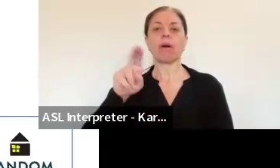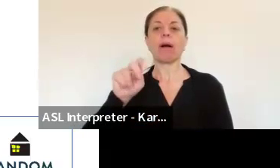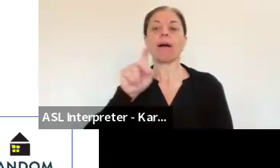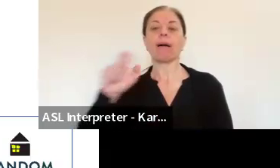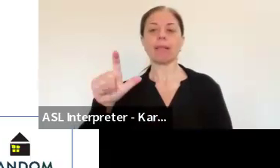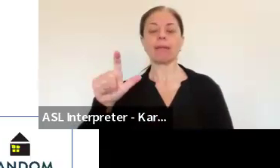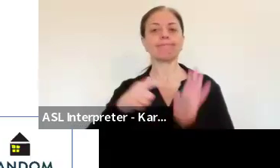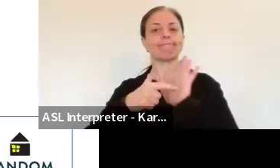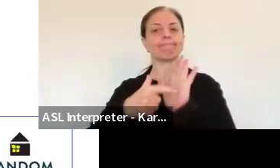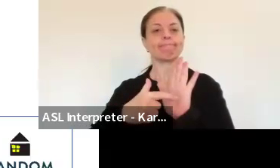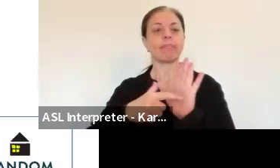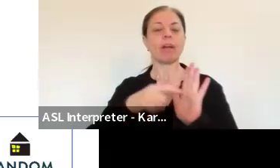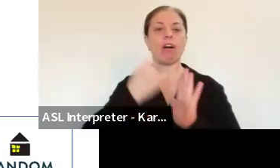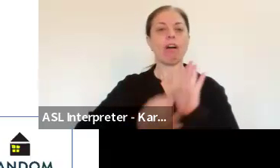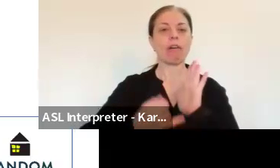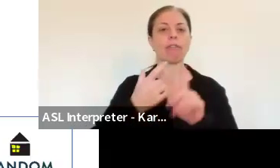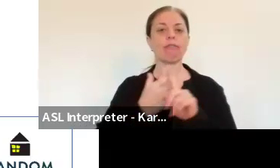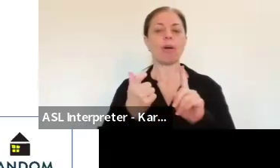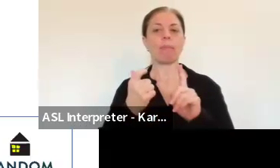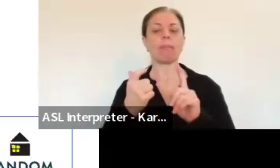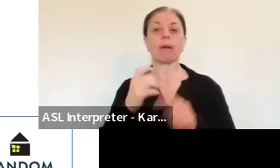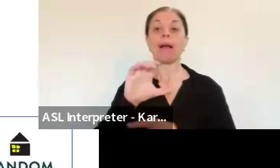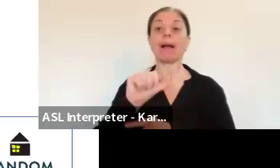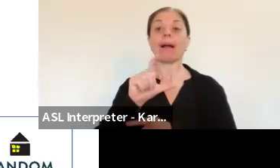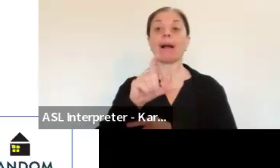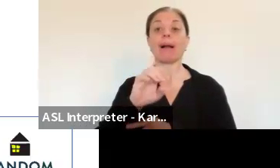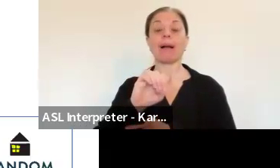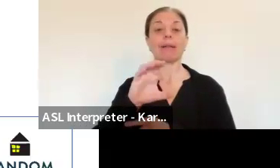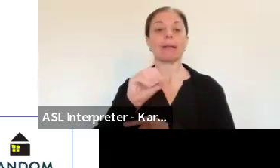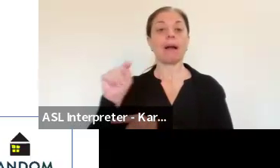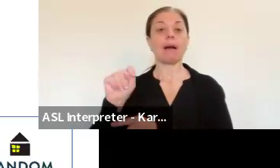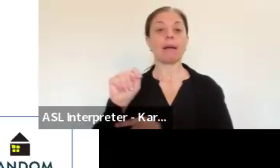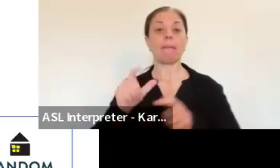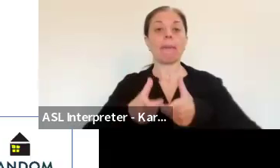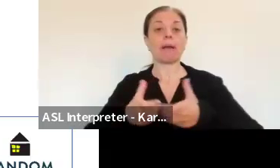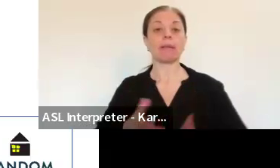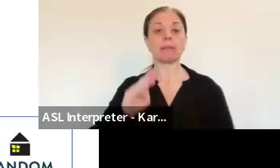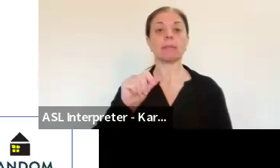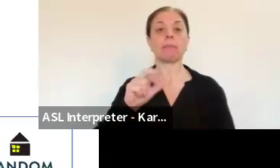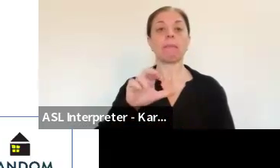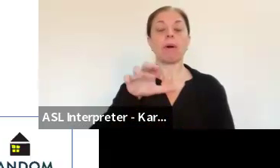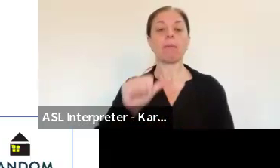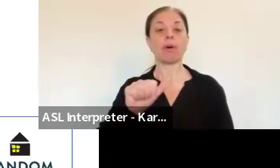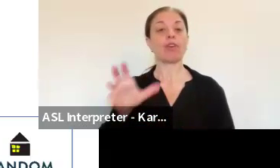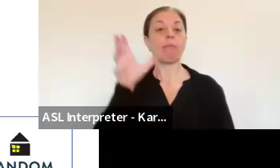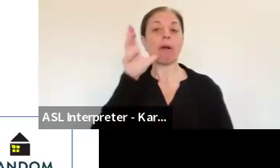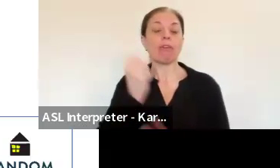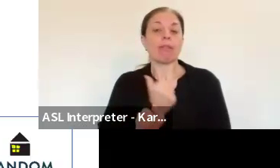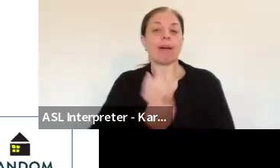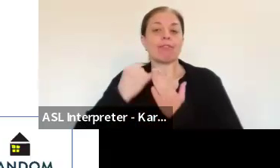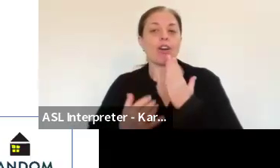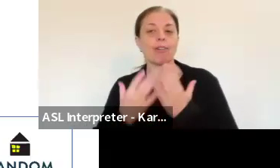art of celebrated children's book creator and Caldecott medalist Barbara Cooney. Barbara and her mother loved art and color and